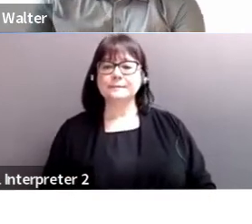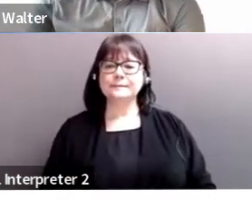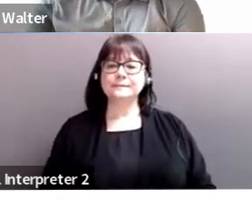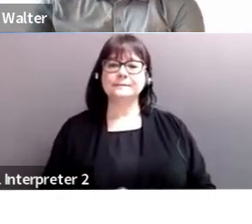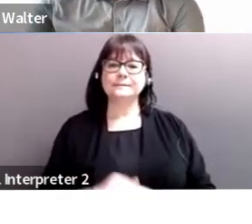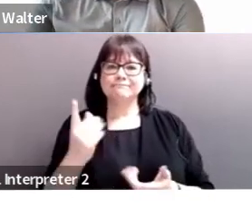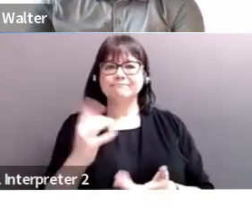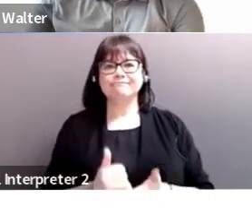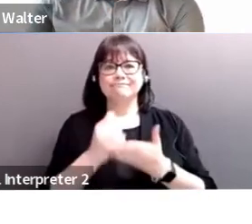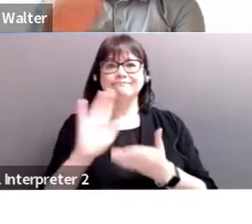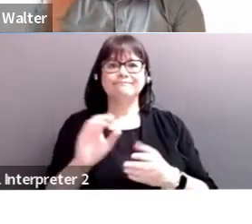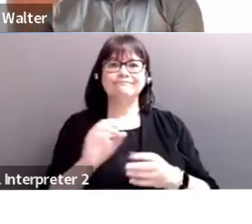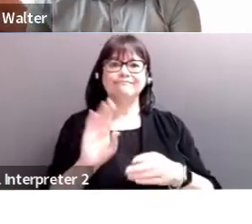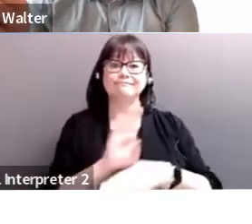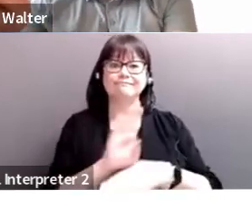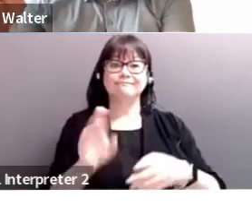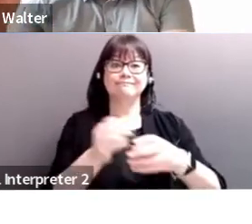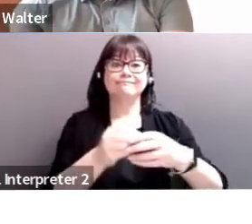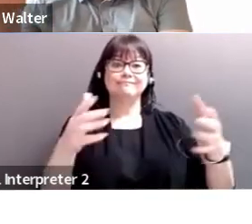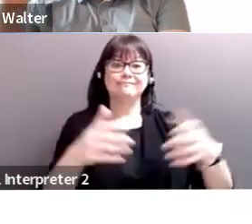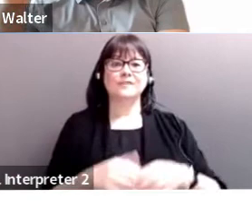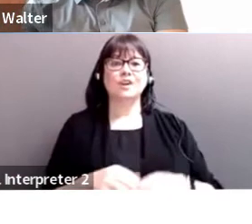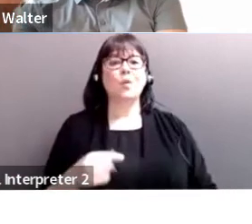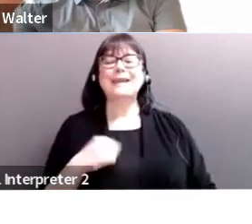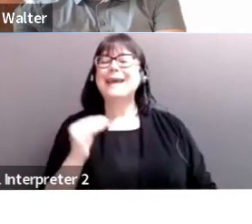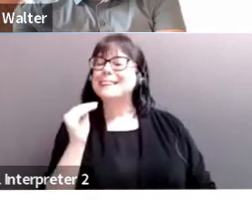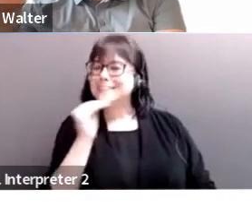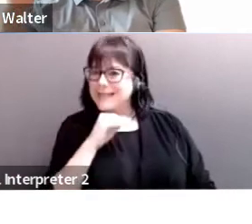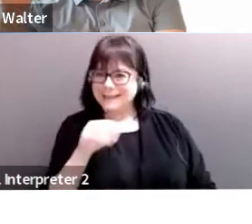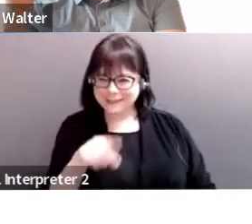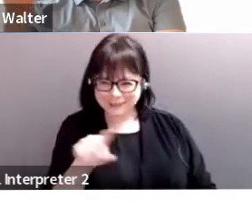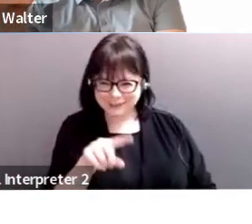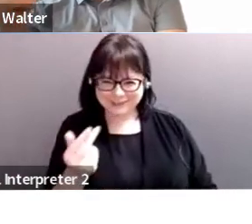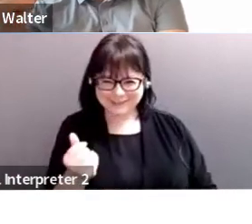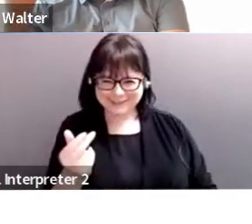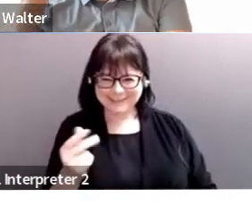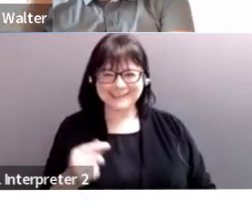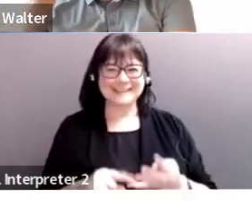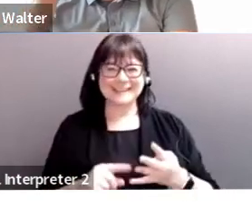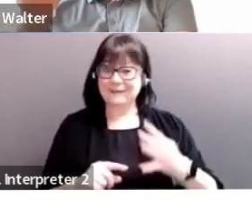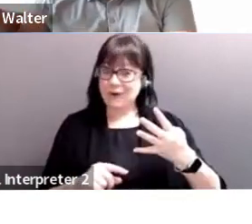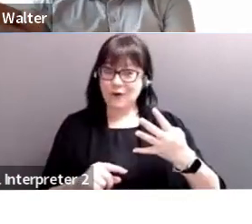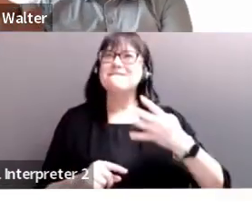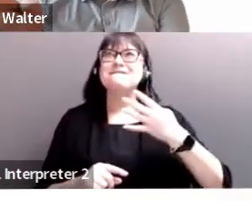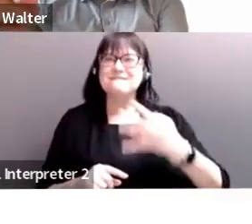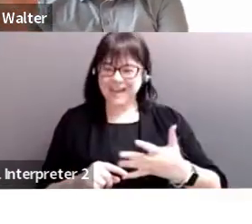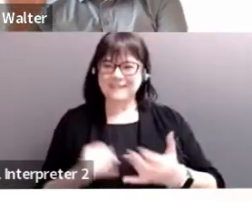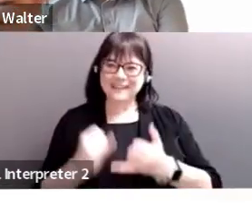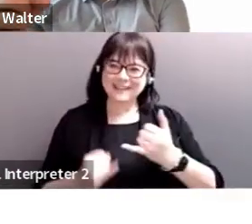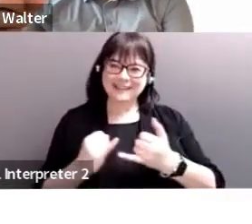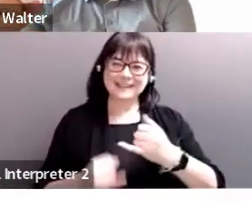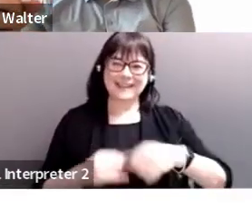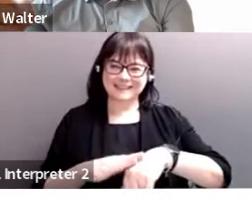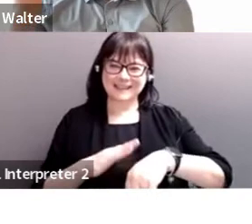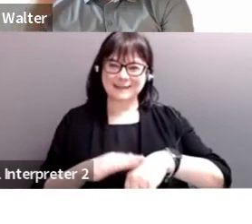business. And I totally lied to you. My final tip is to use Pocketed, right? Okay, it's coming from me,